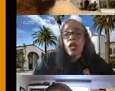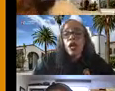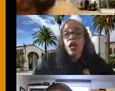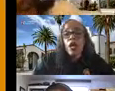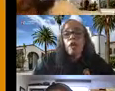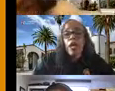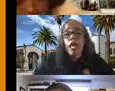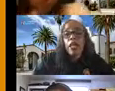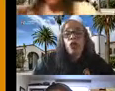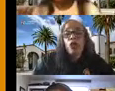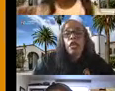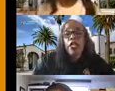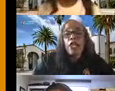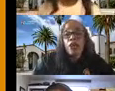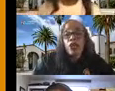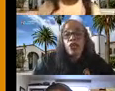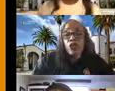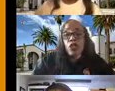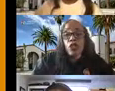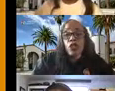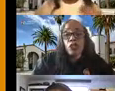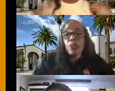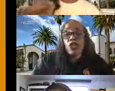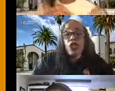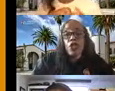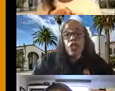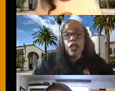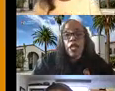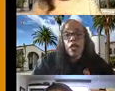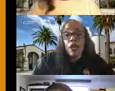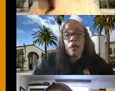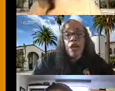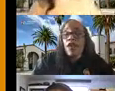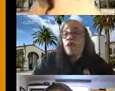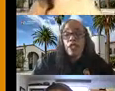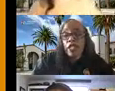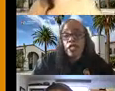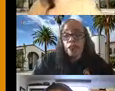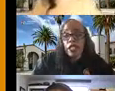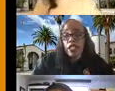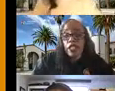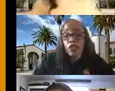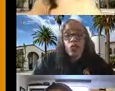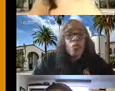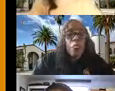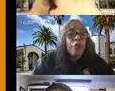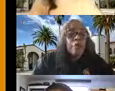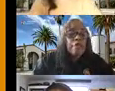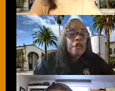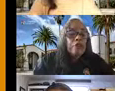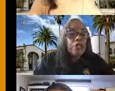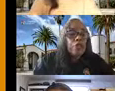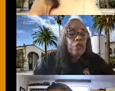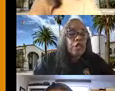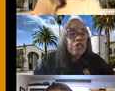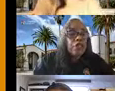resources, and we connect them with those resources to make sure that they have everything they need to be successful. The